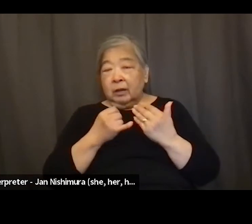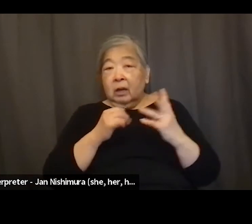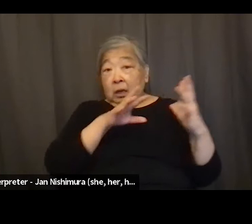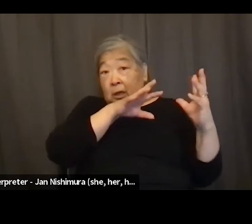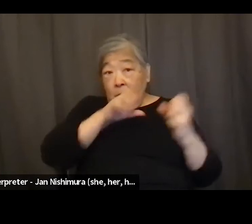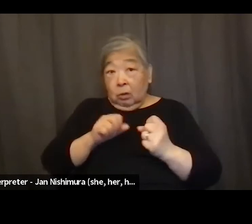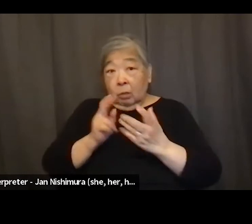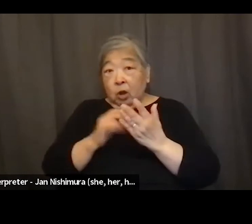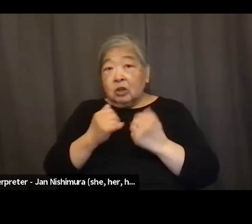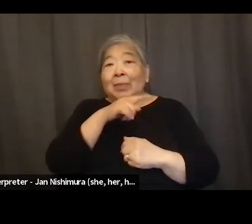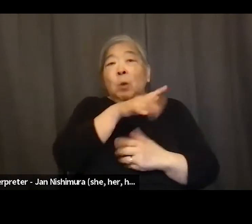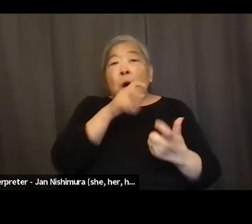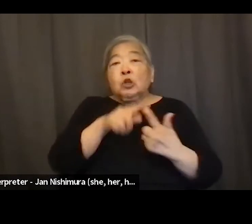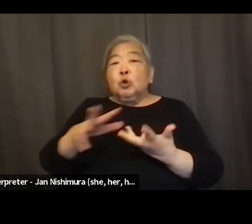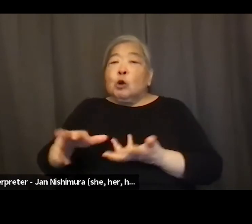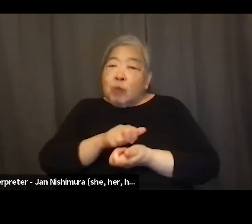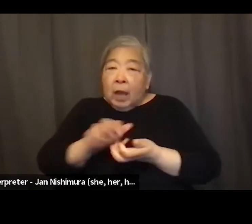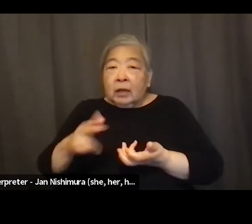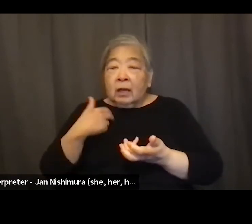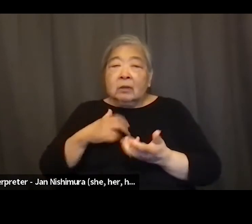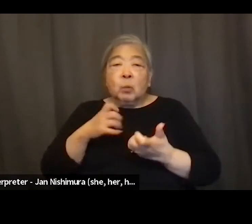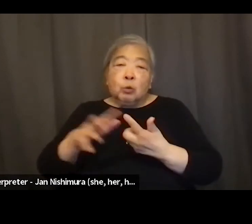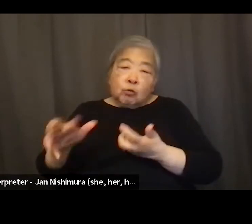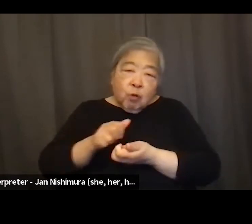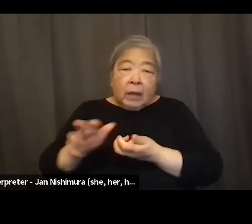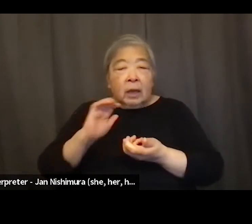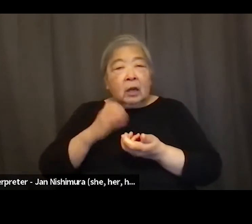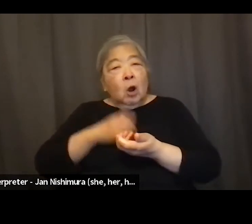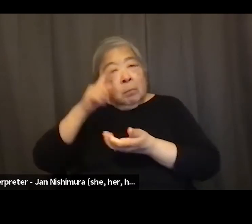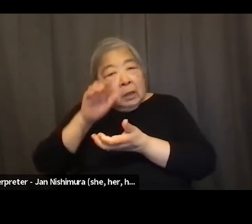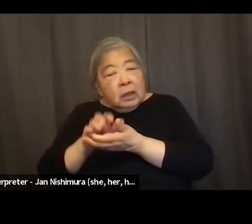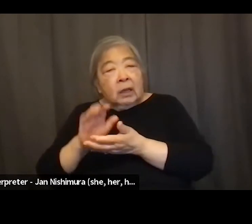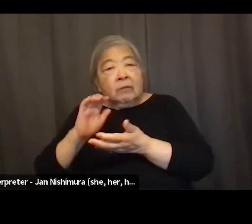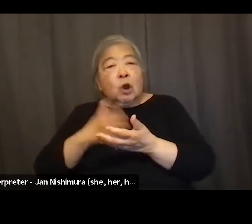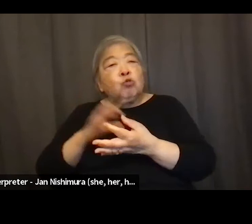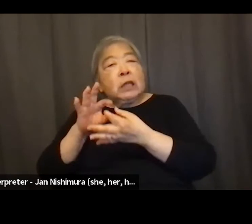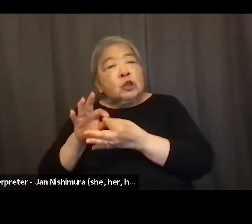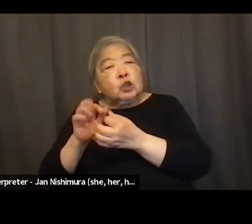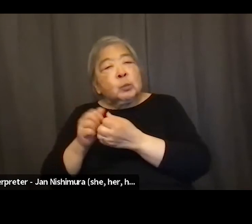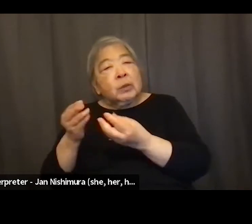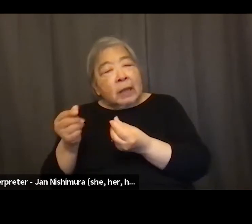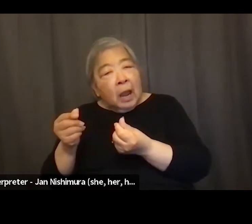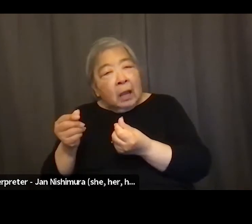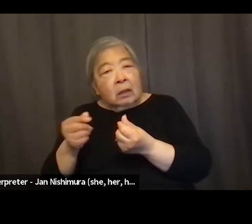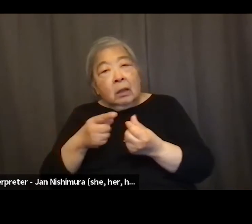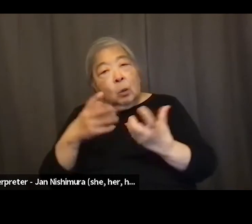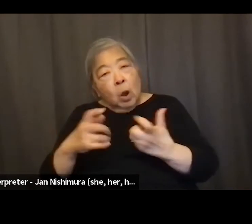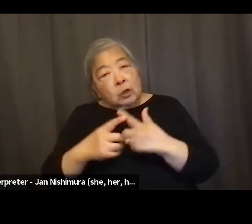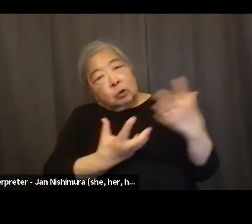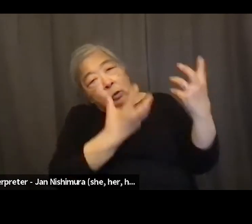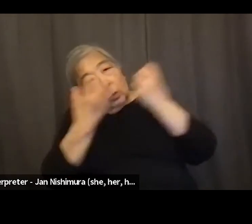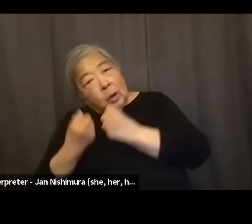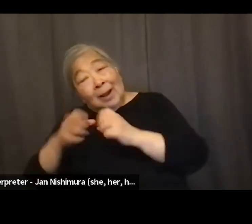us and our beliefs and our relationships, even with the land, as a means of colonizing